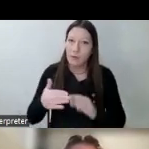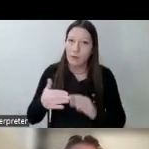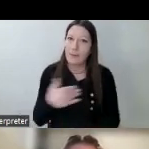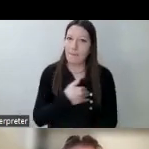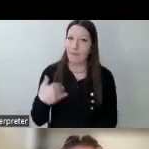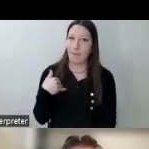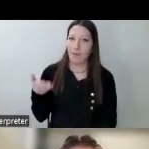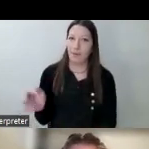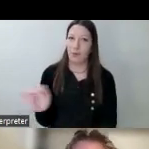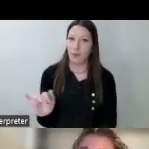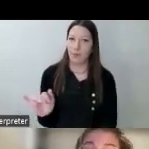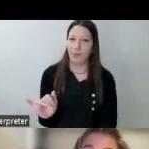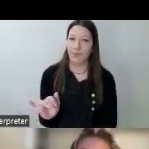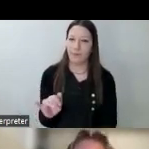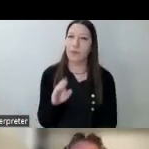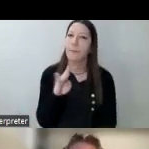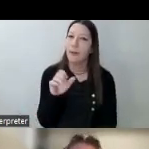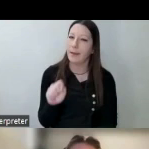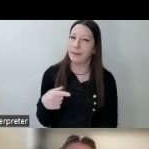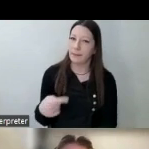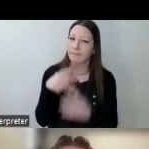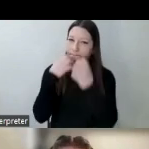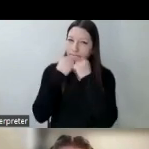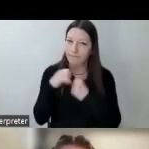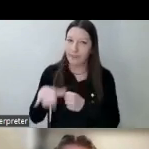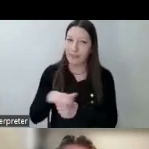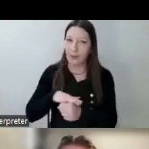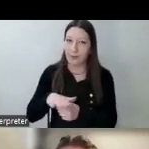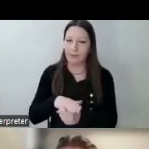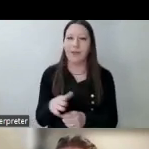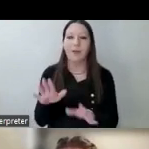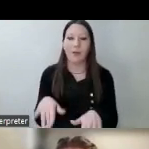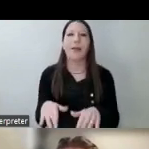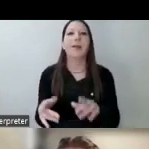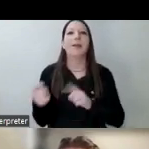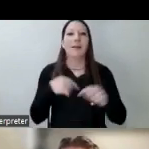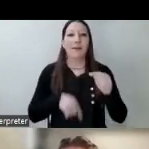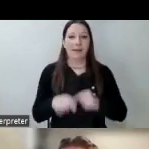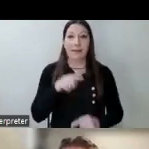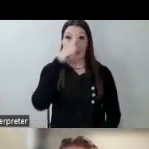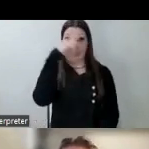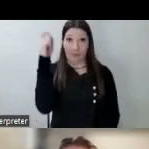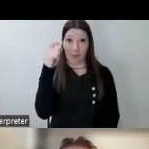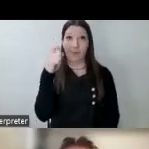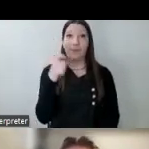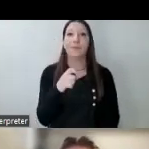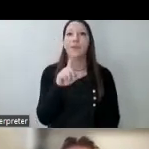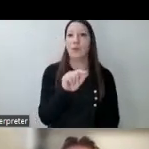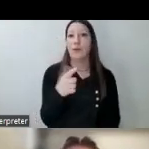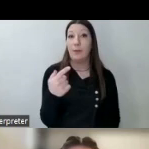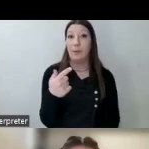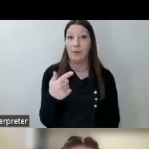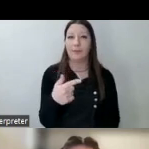So going back to the summer of 2021, as I mentioned, it had been a very hot and dry season, and this, along with other